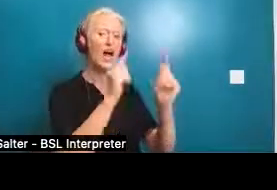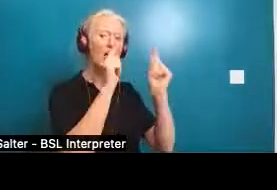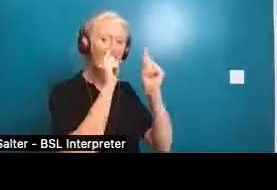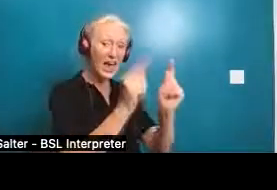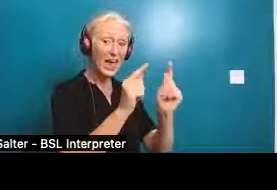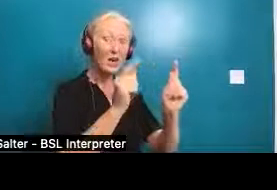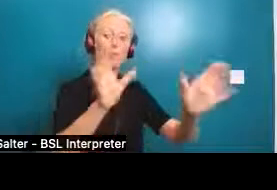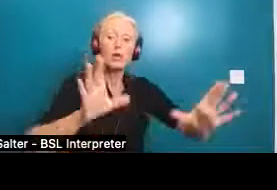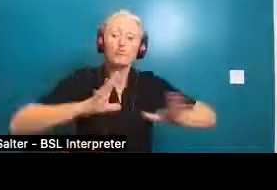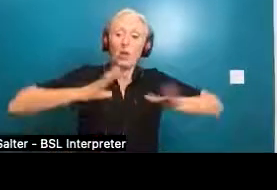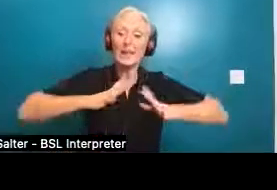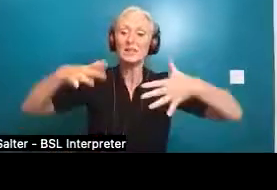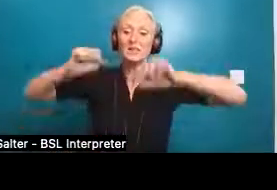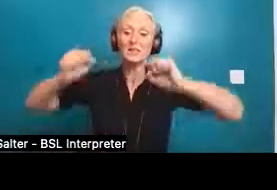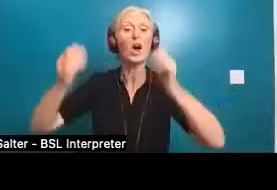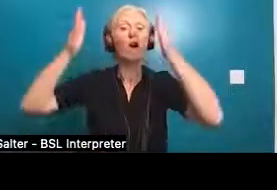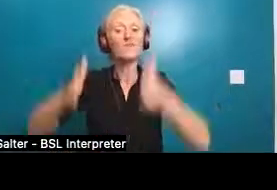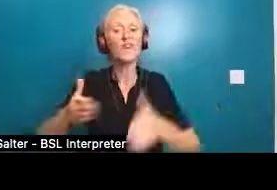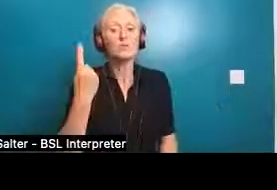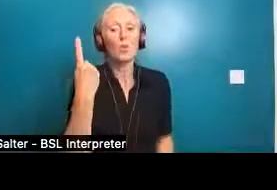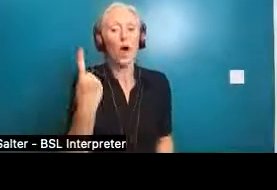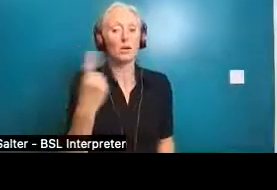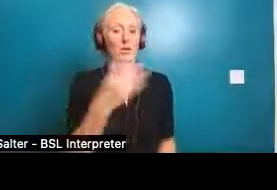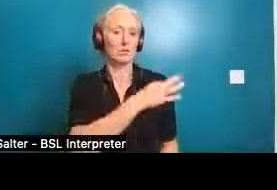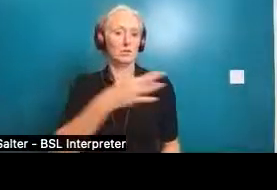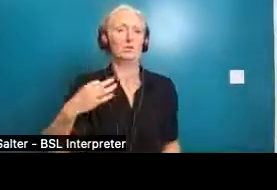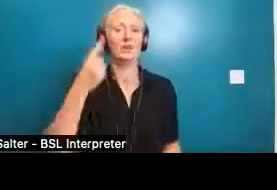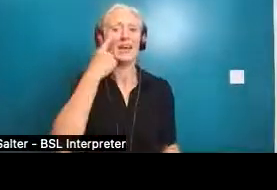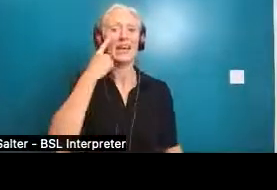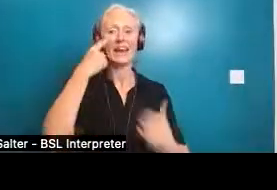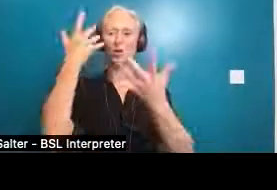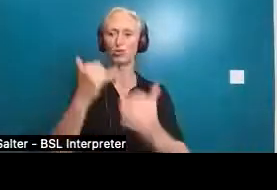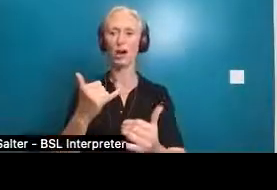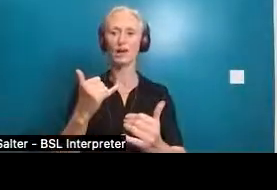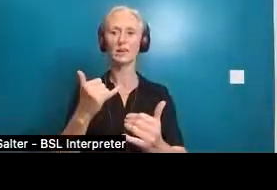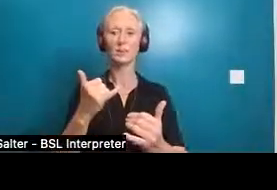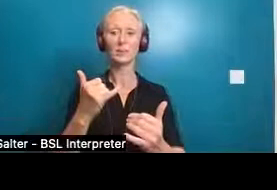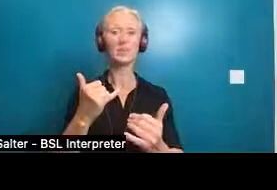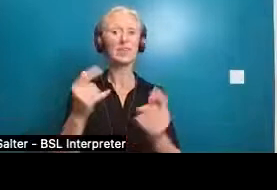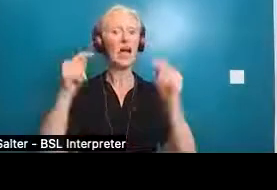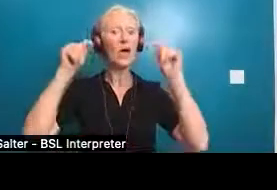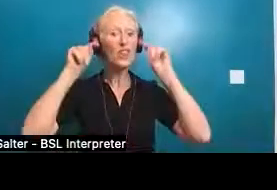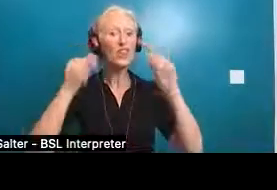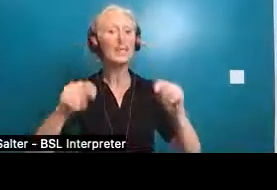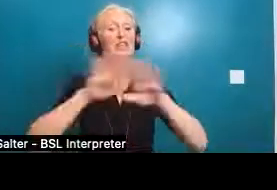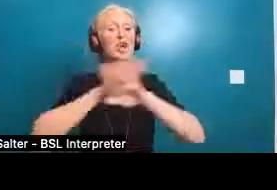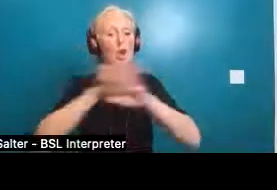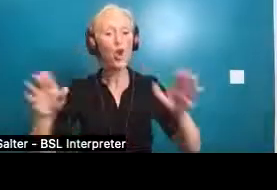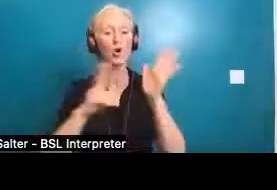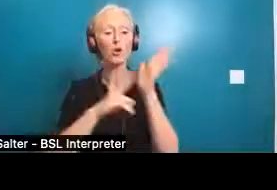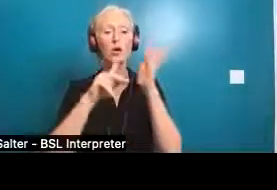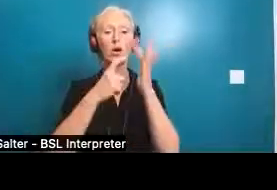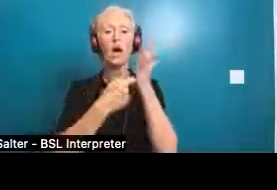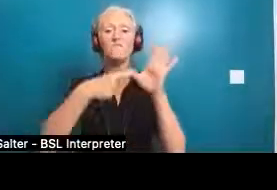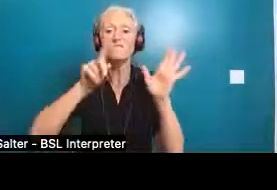phase 1 clinical trial in patients. Just to say that this form of non-viral gene therapy is highly applicable